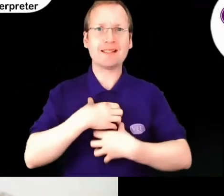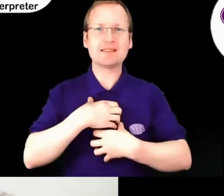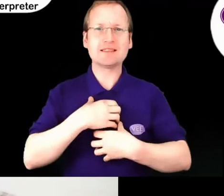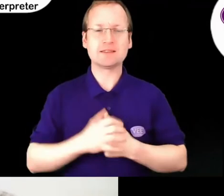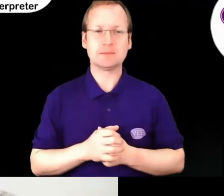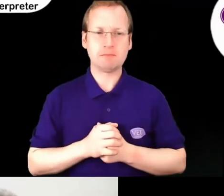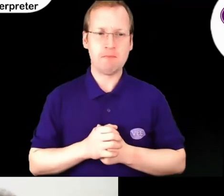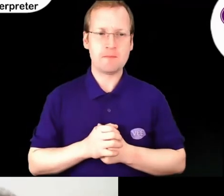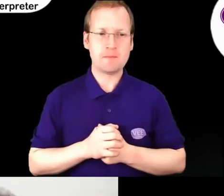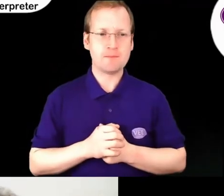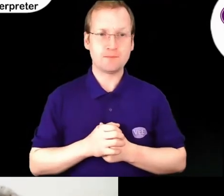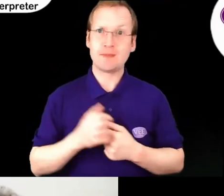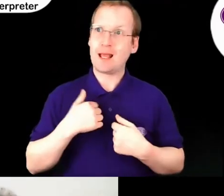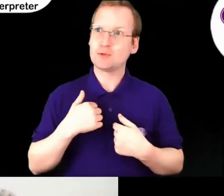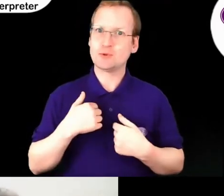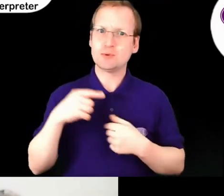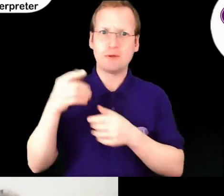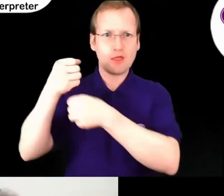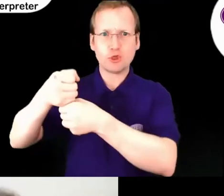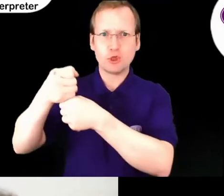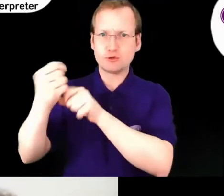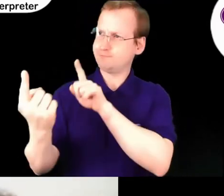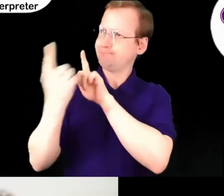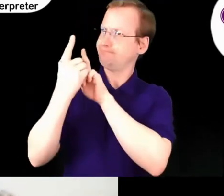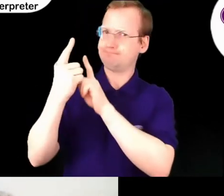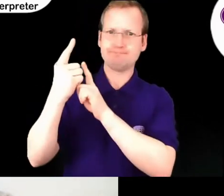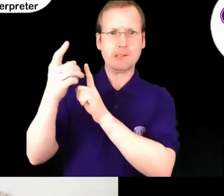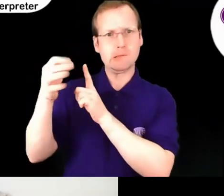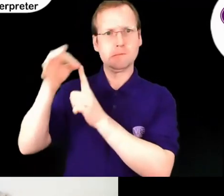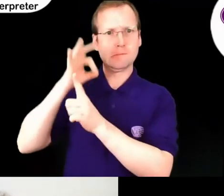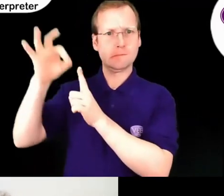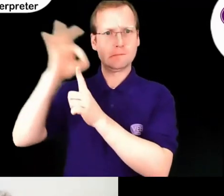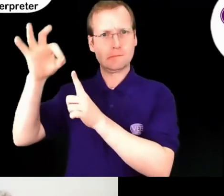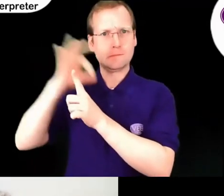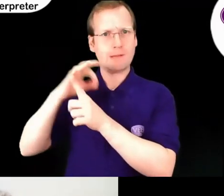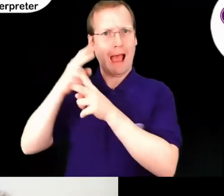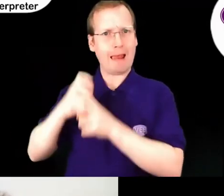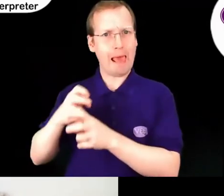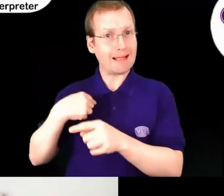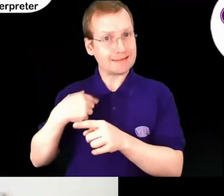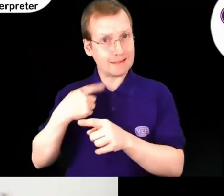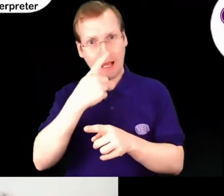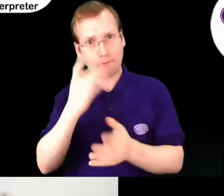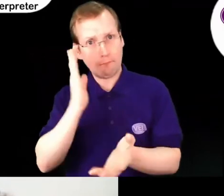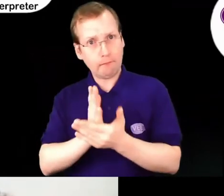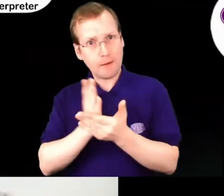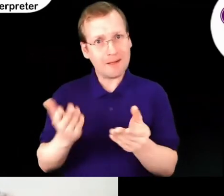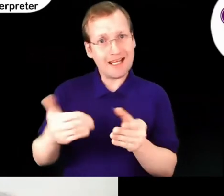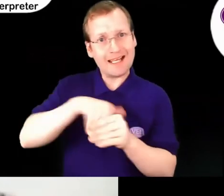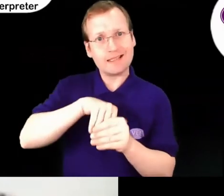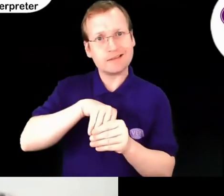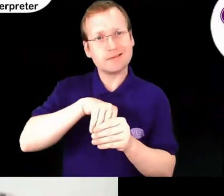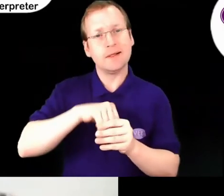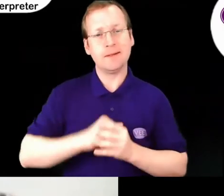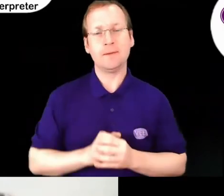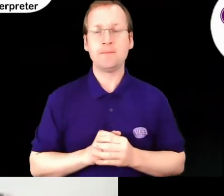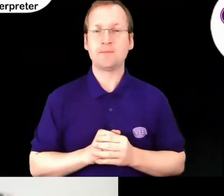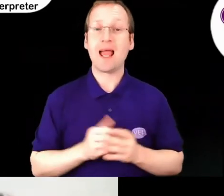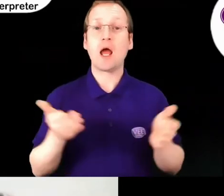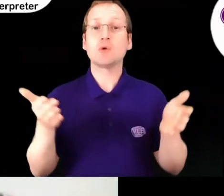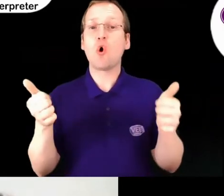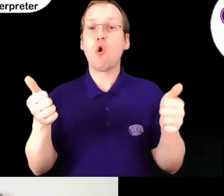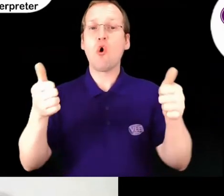be analysed by the church to see if I was serious and whether I had it in me to go ahead. And I was ordained when